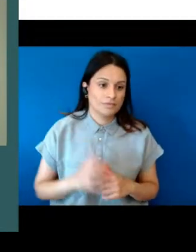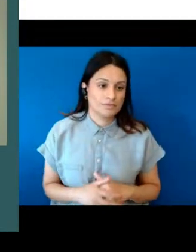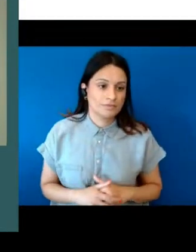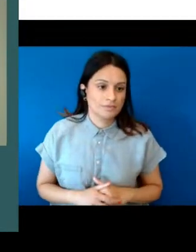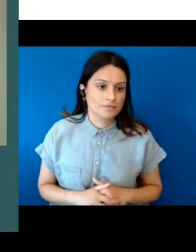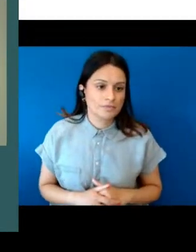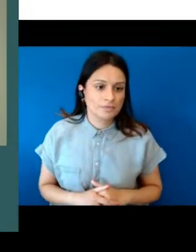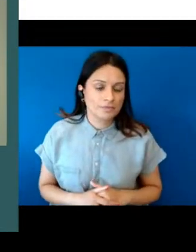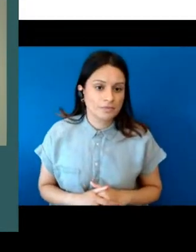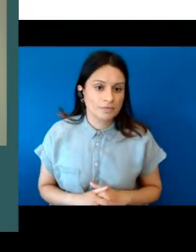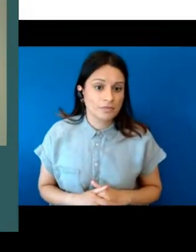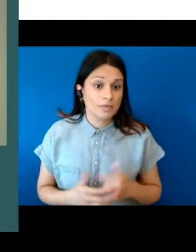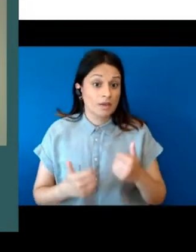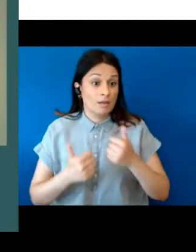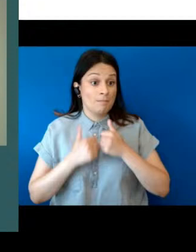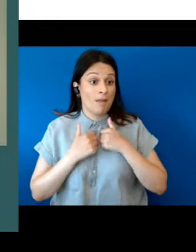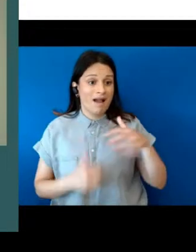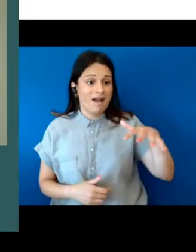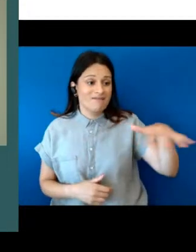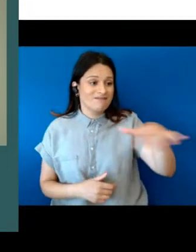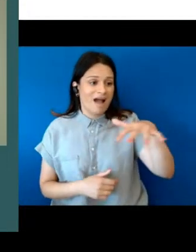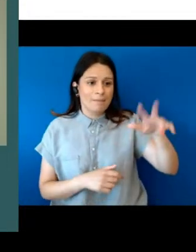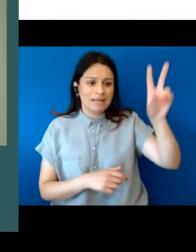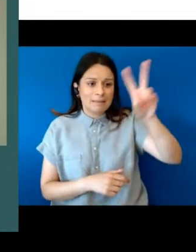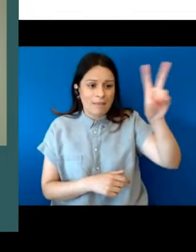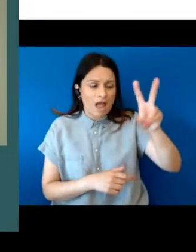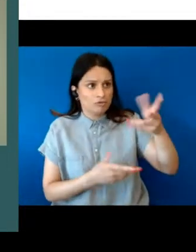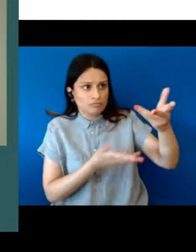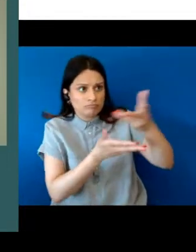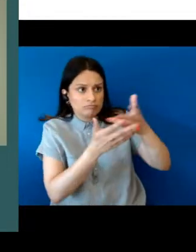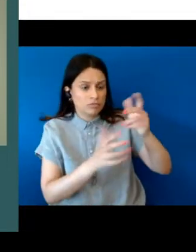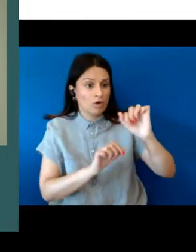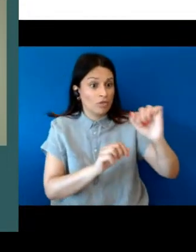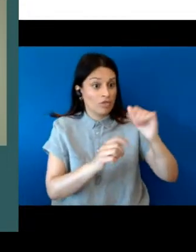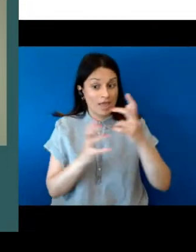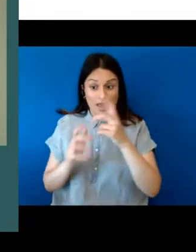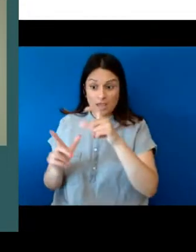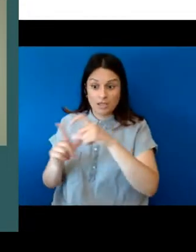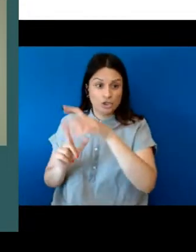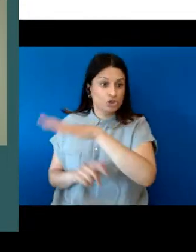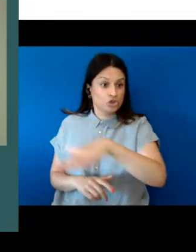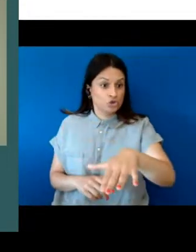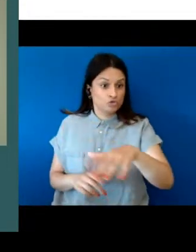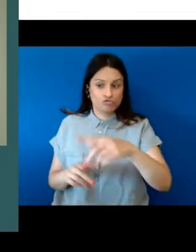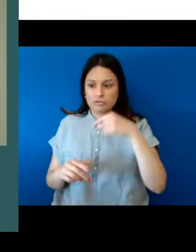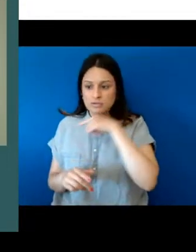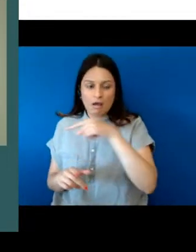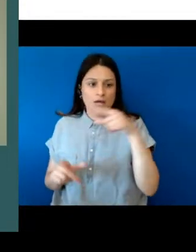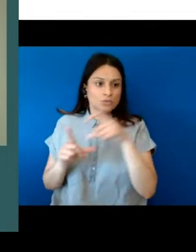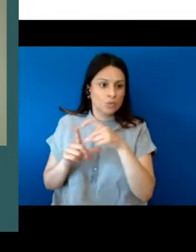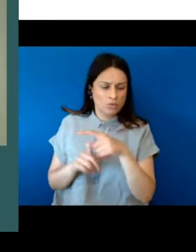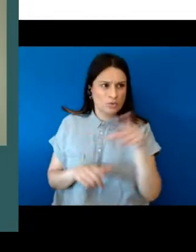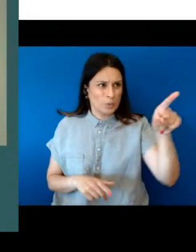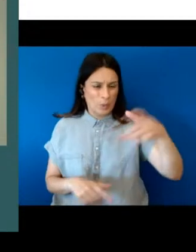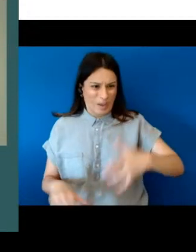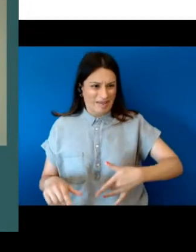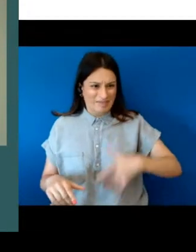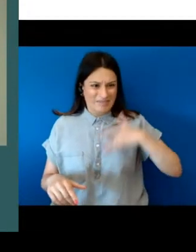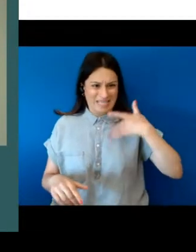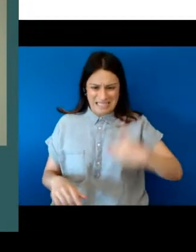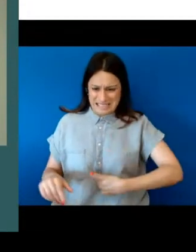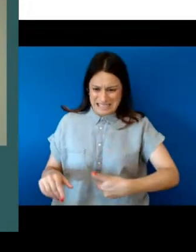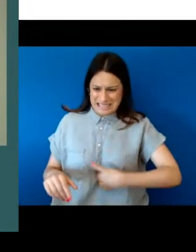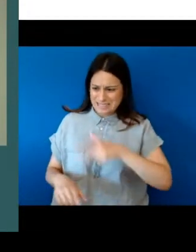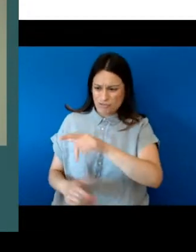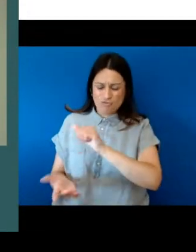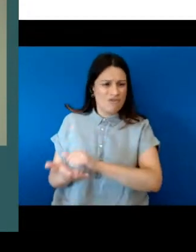my families are if you have got, as a parent, if you have got a gut feeling that something isn't right and you need to get your child checked out, you